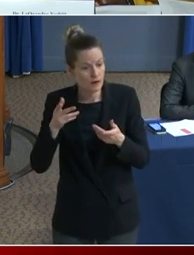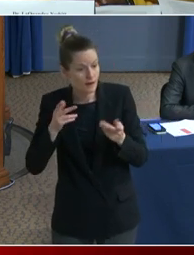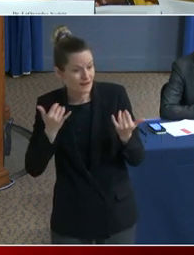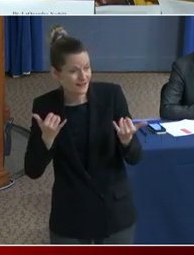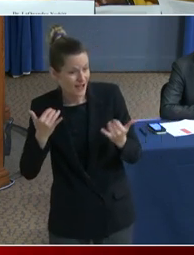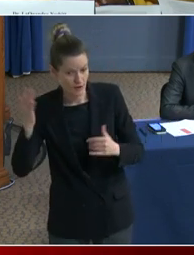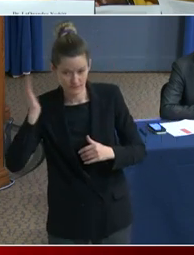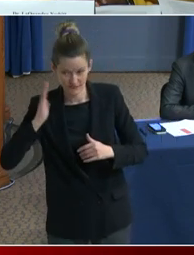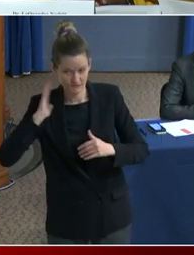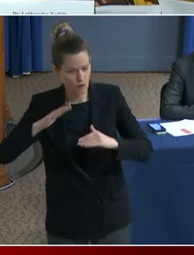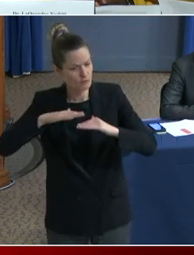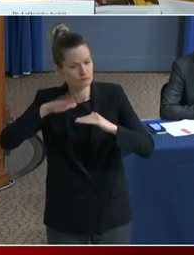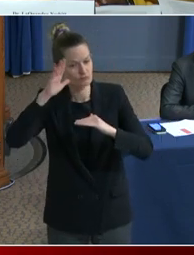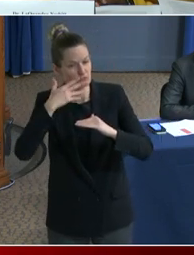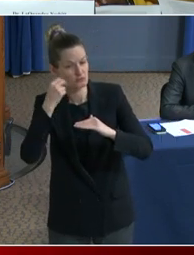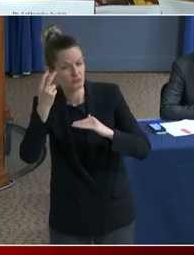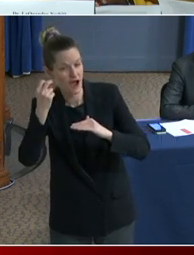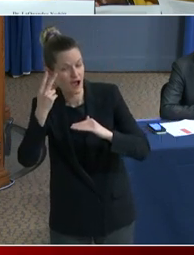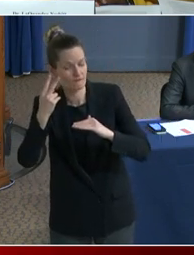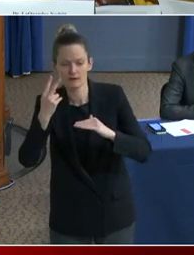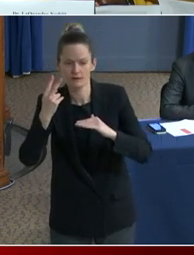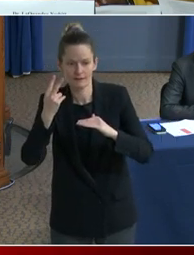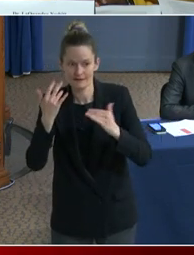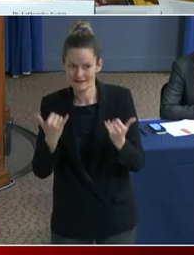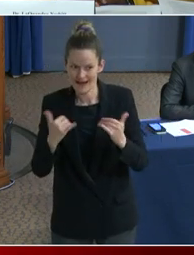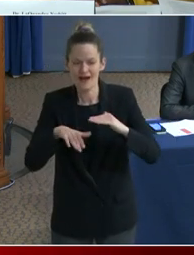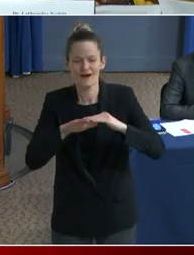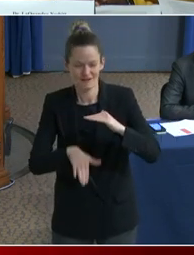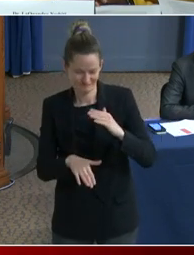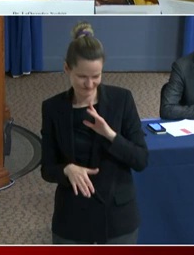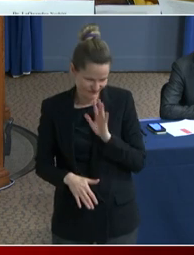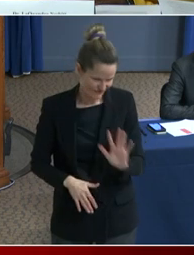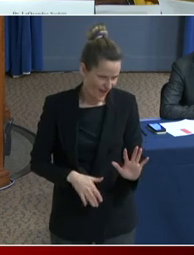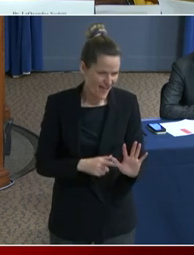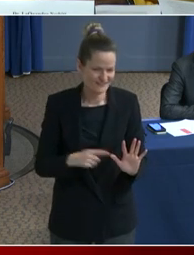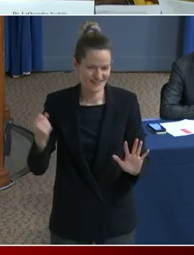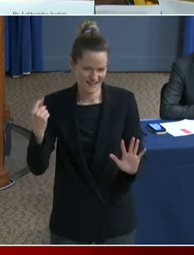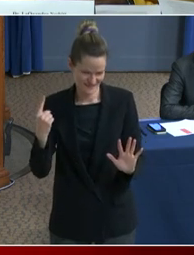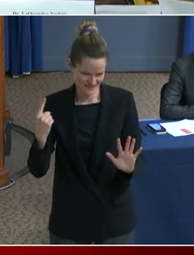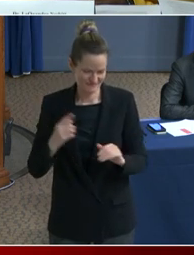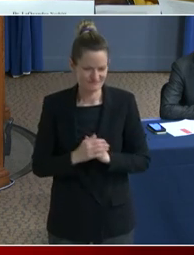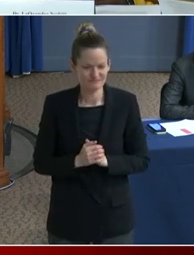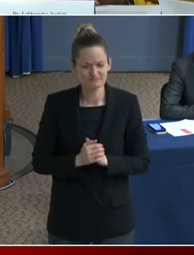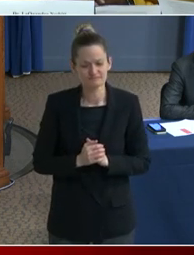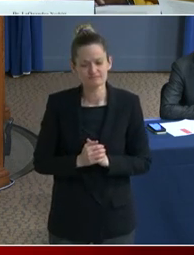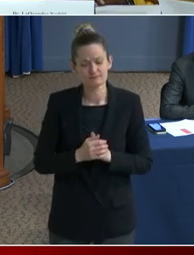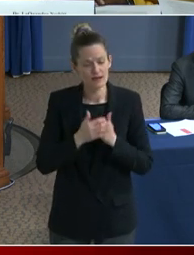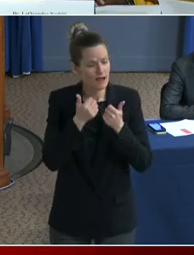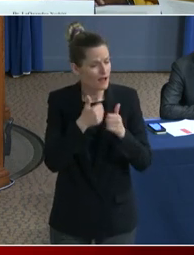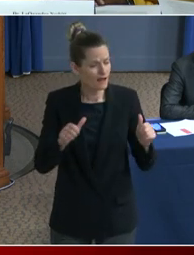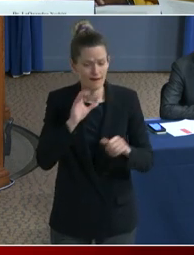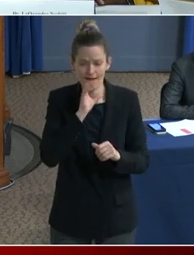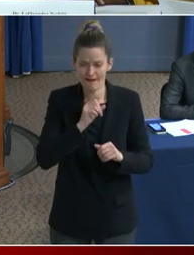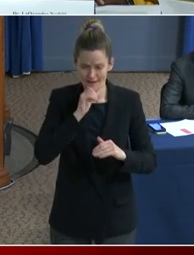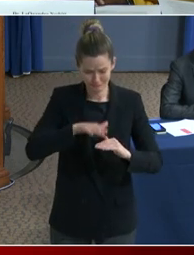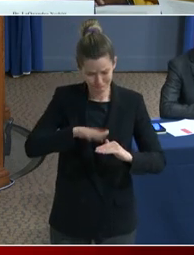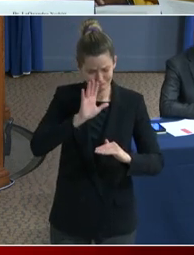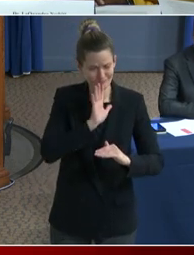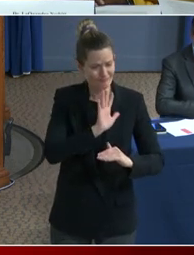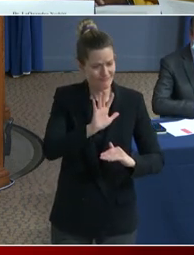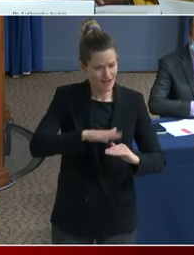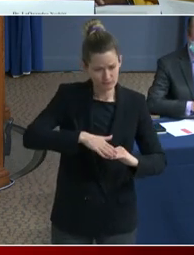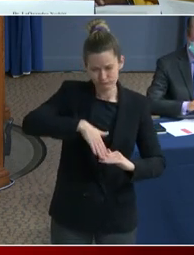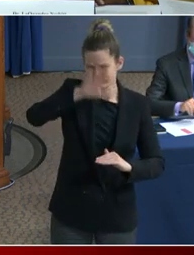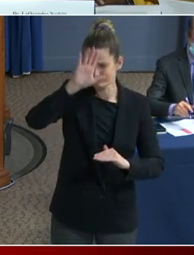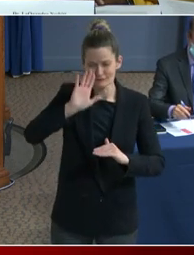adults accompanying children to pediatric vaccination clinics will now be able to get their own vaccines at those